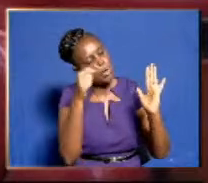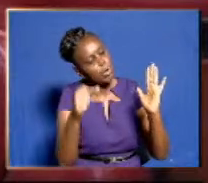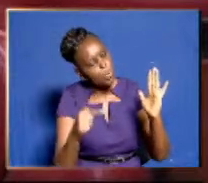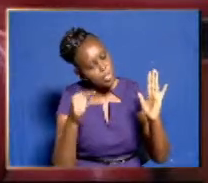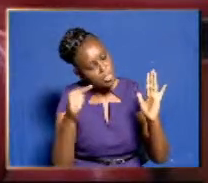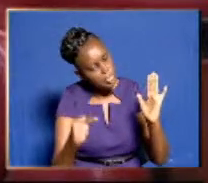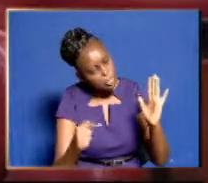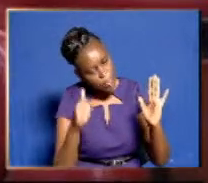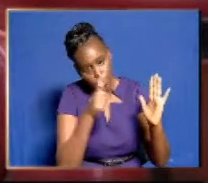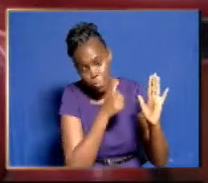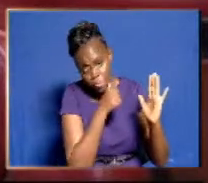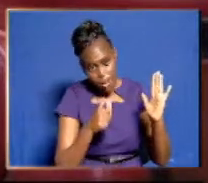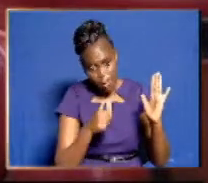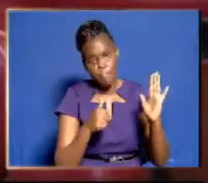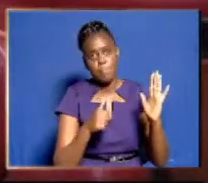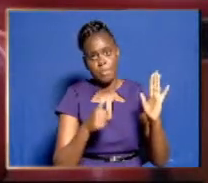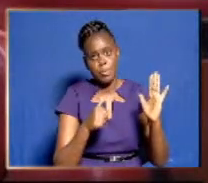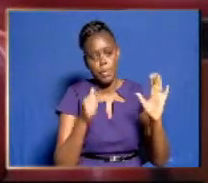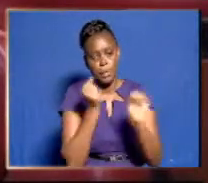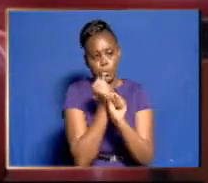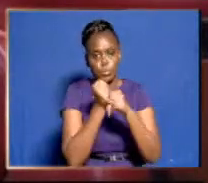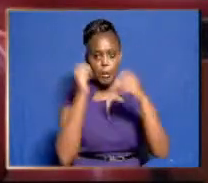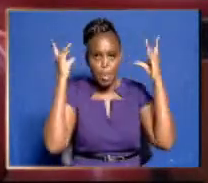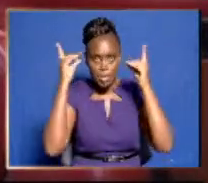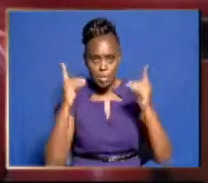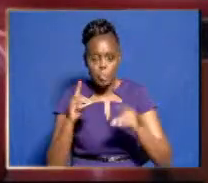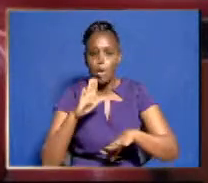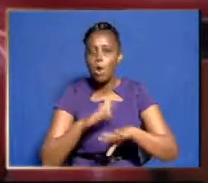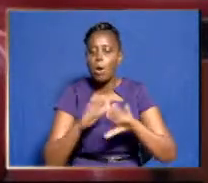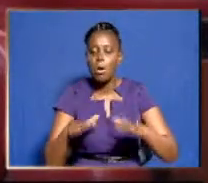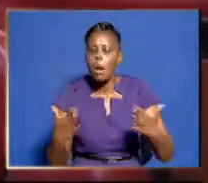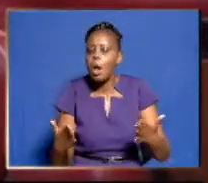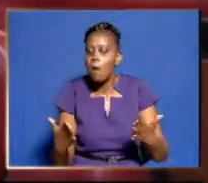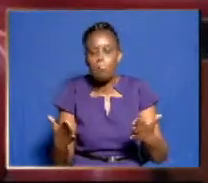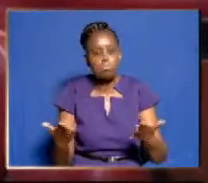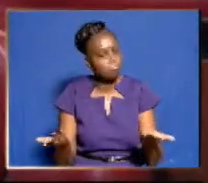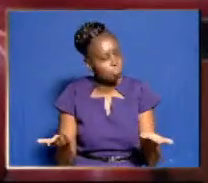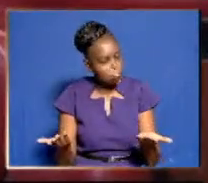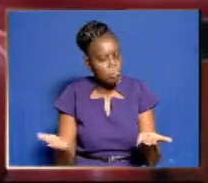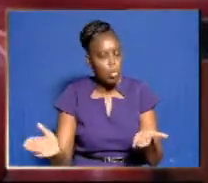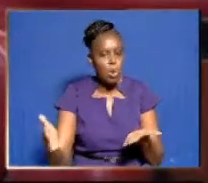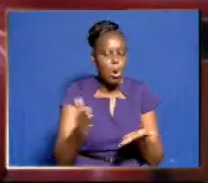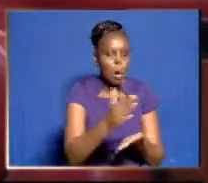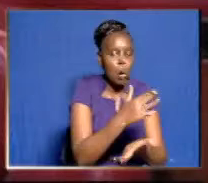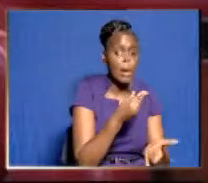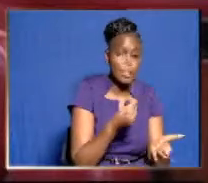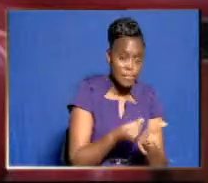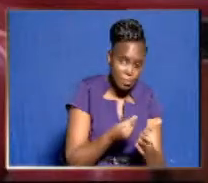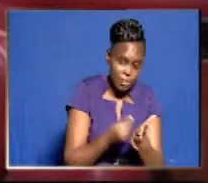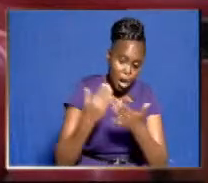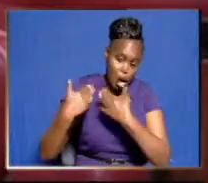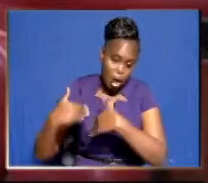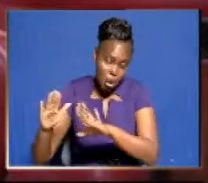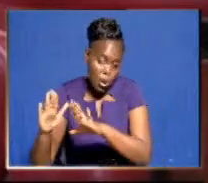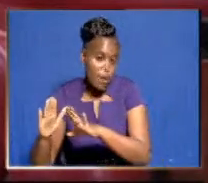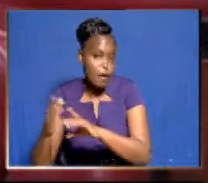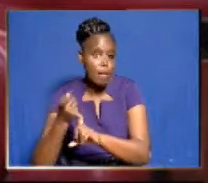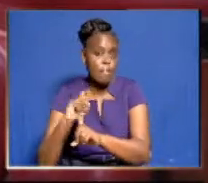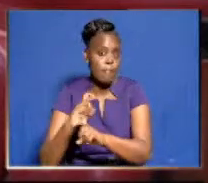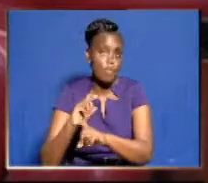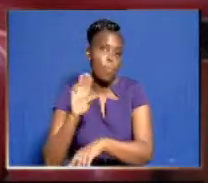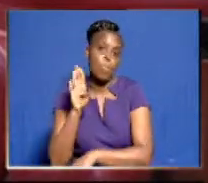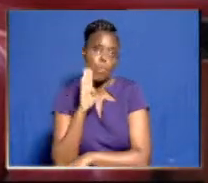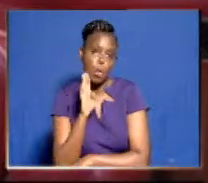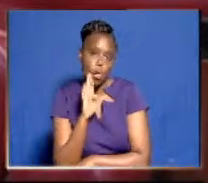for privatization so that we can make a decision on how else we can actually raise money away from just